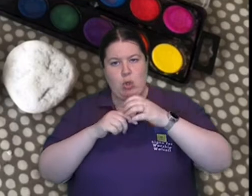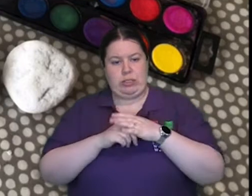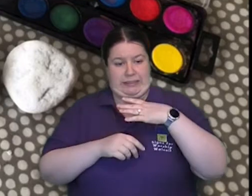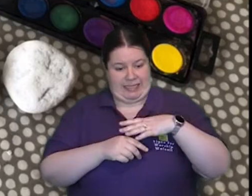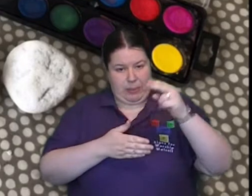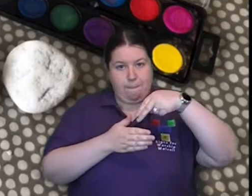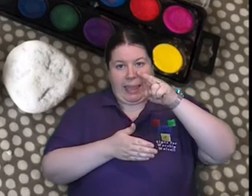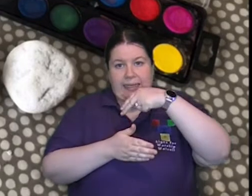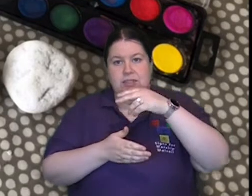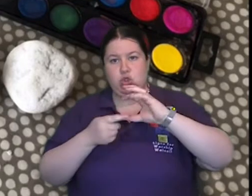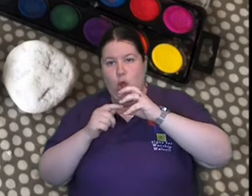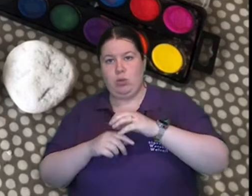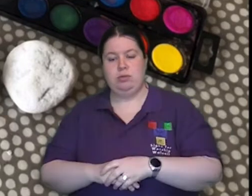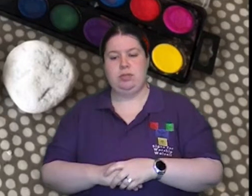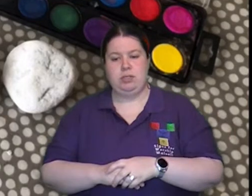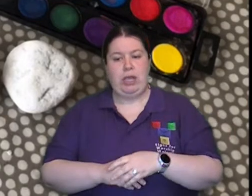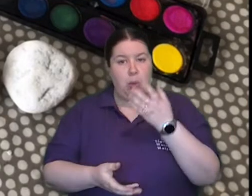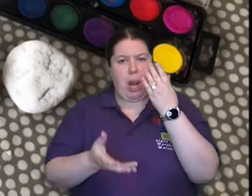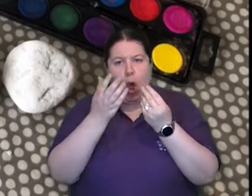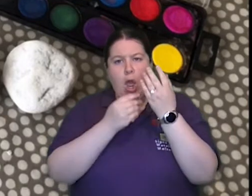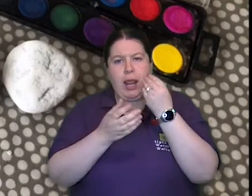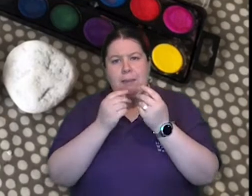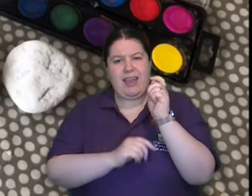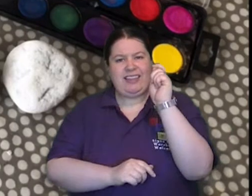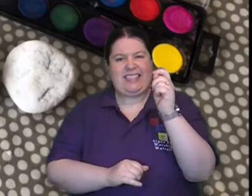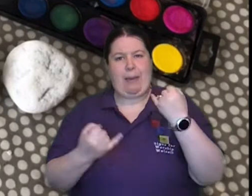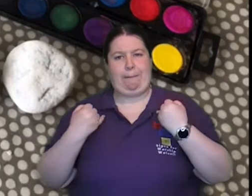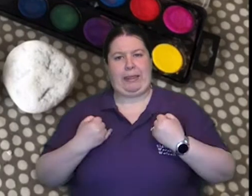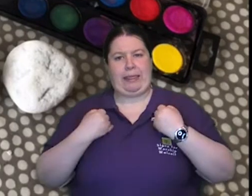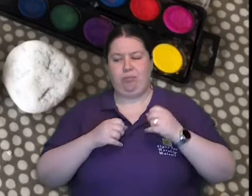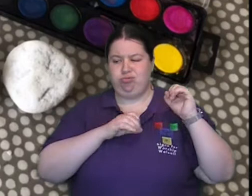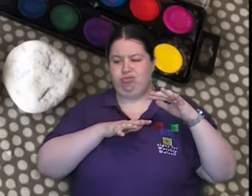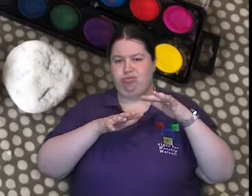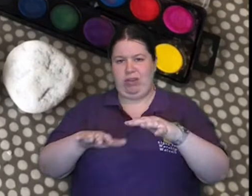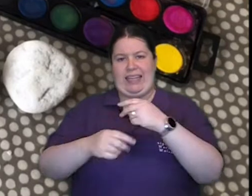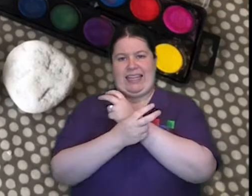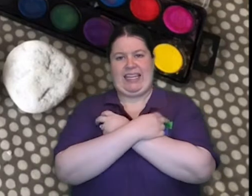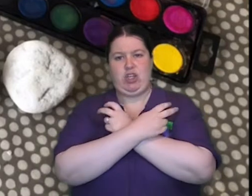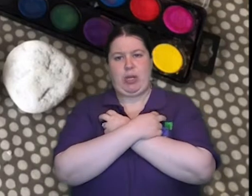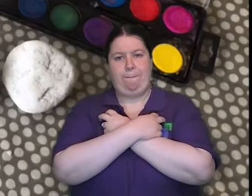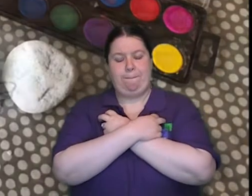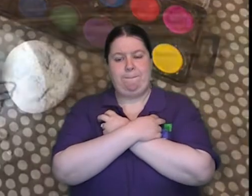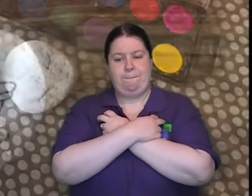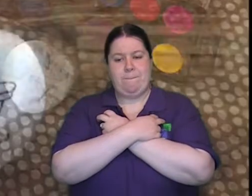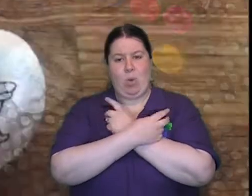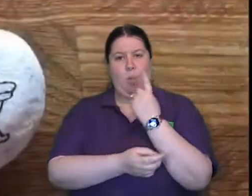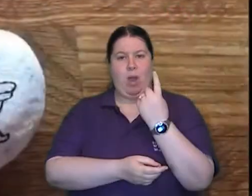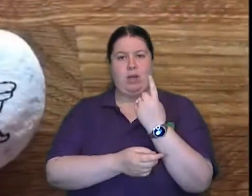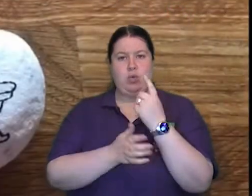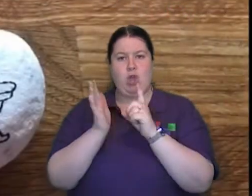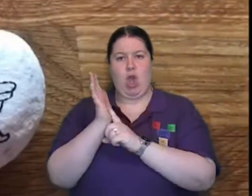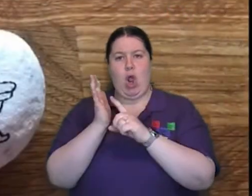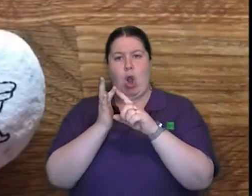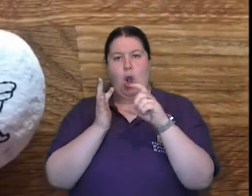the garden. We have learnt a little bit about the 10 plagues of Egypt, and one of those plagues was